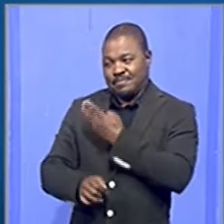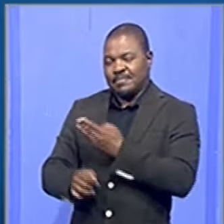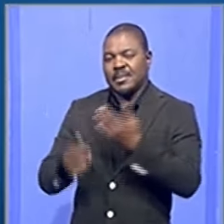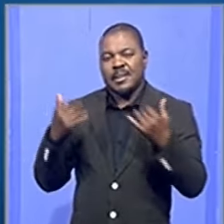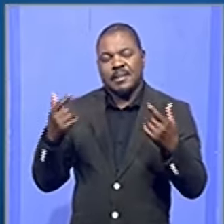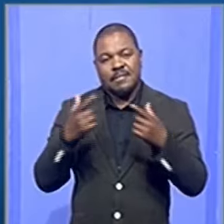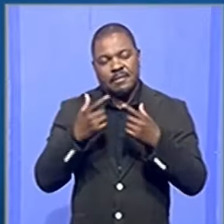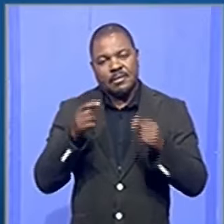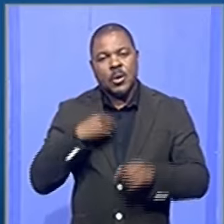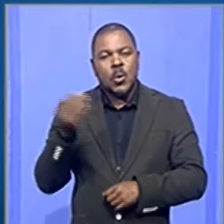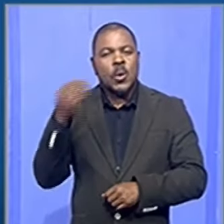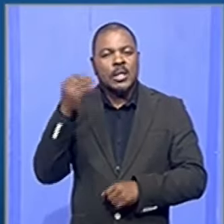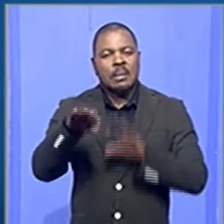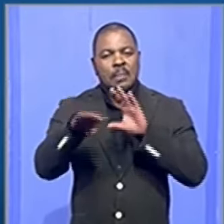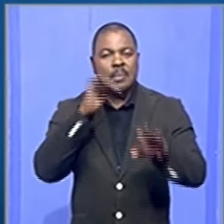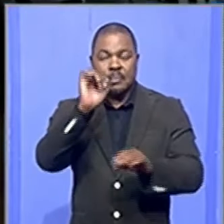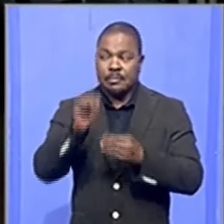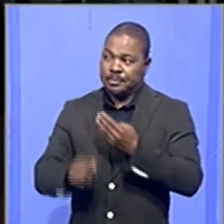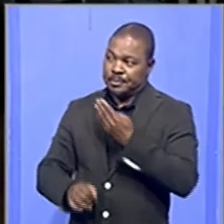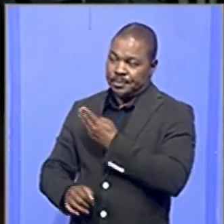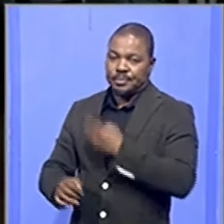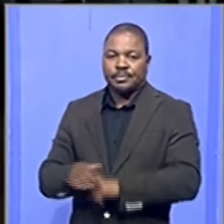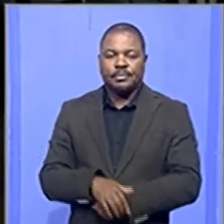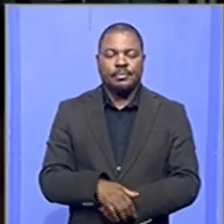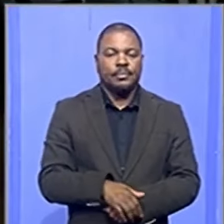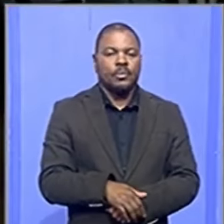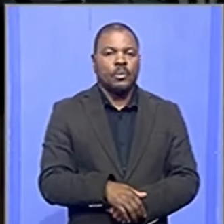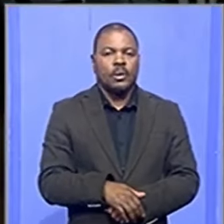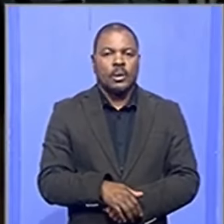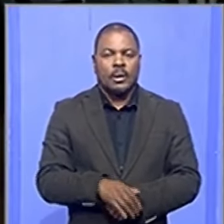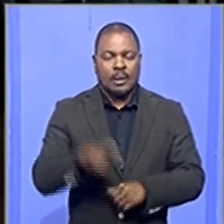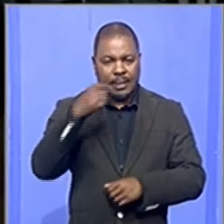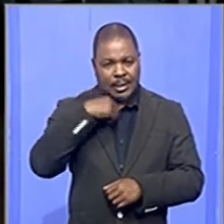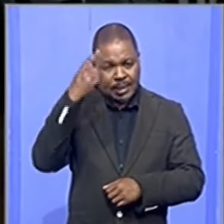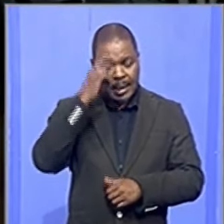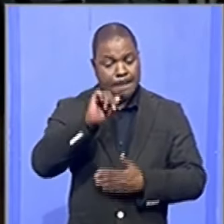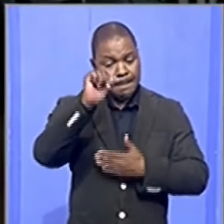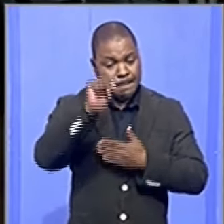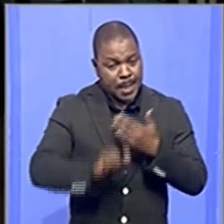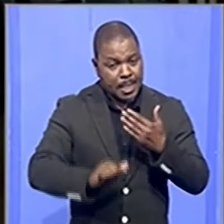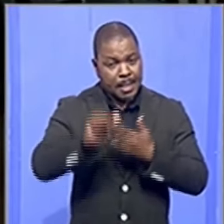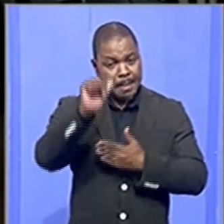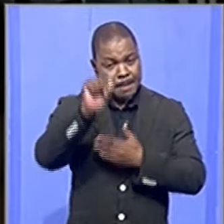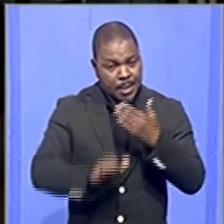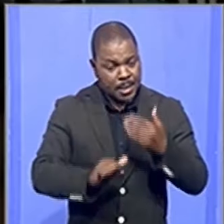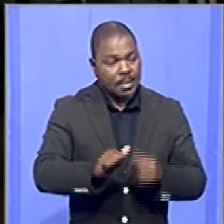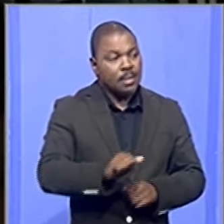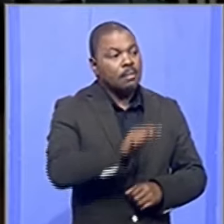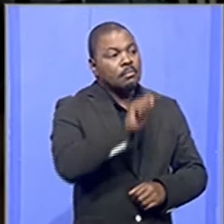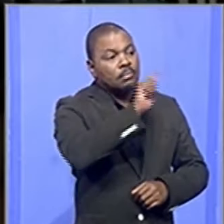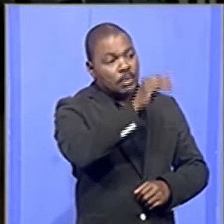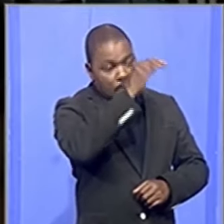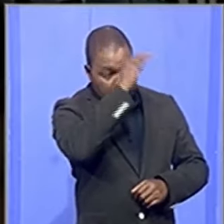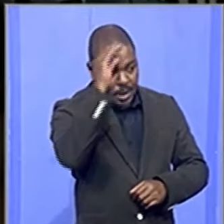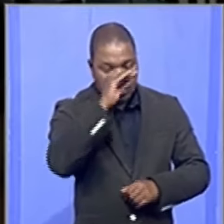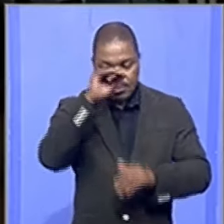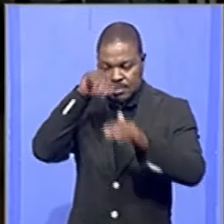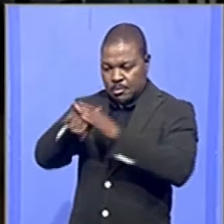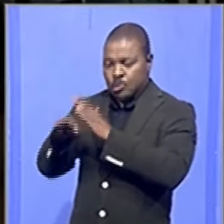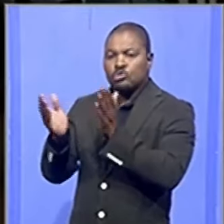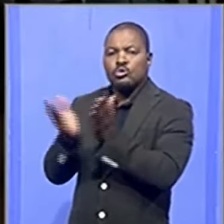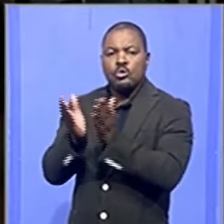wa WhatsApp ke ao ke nagana gore kgwedi ka kgwedi go santse go ye baoki kwa dikolong ba